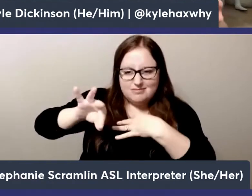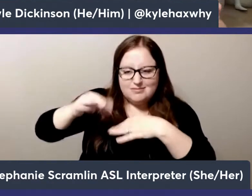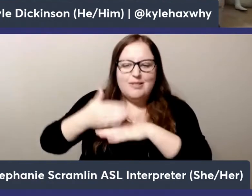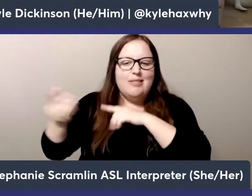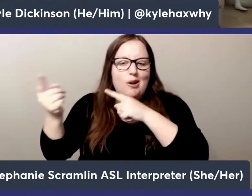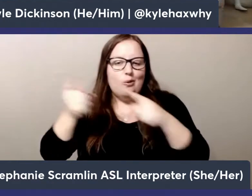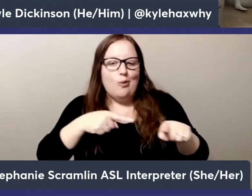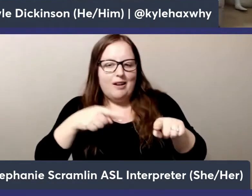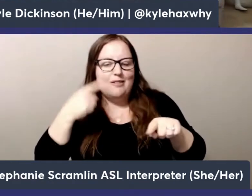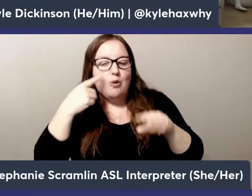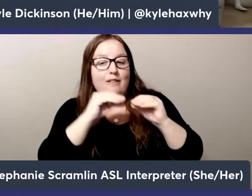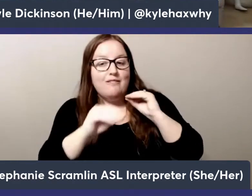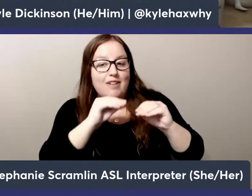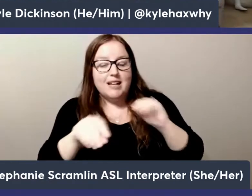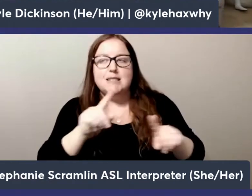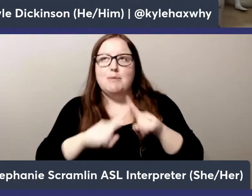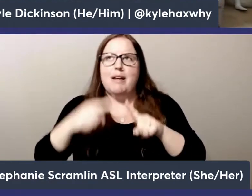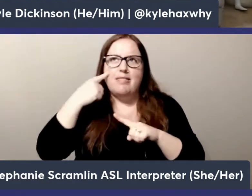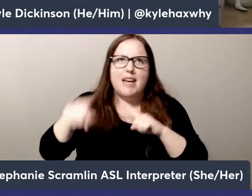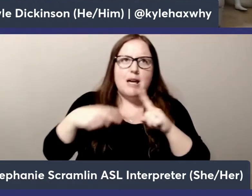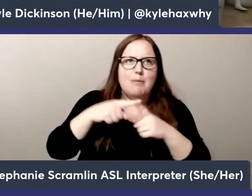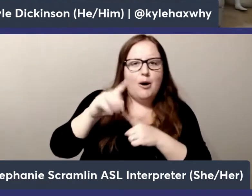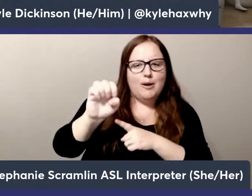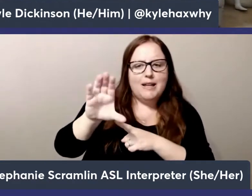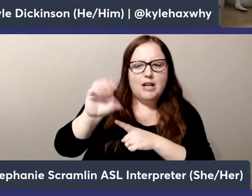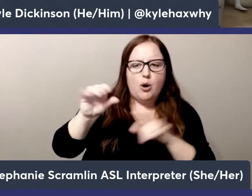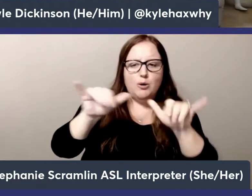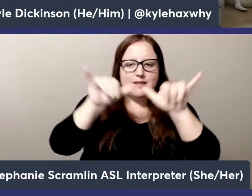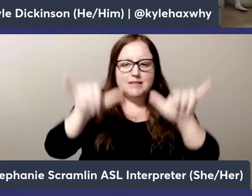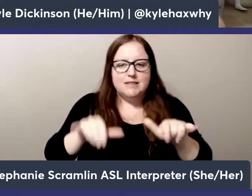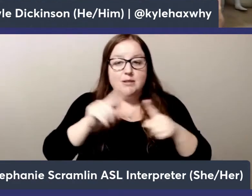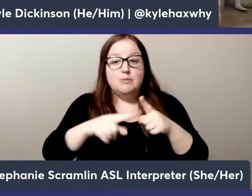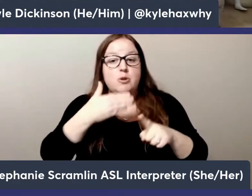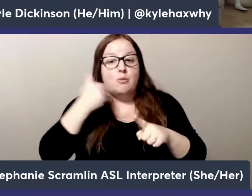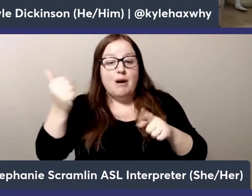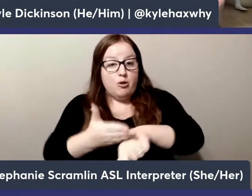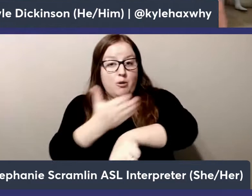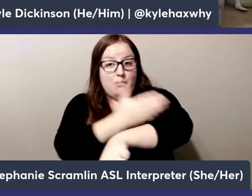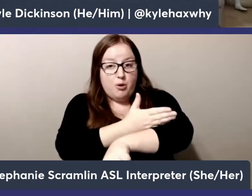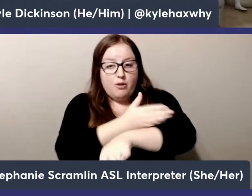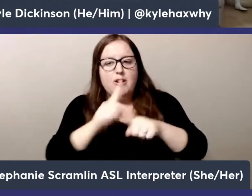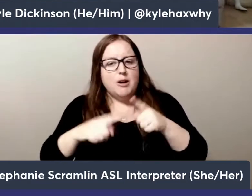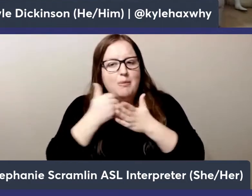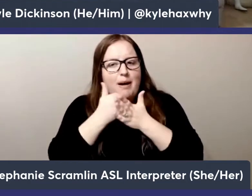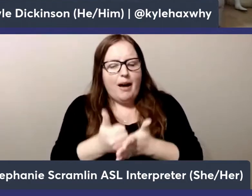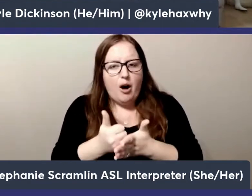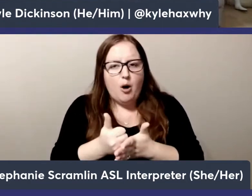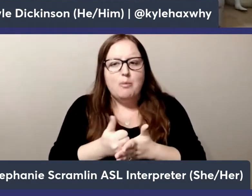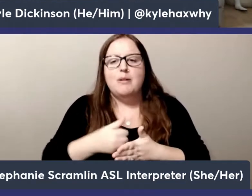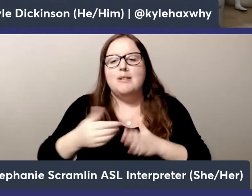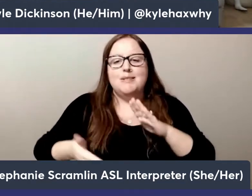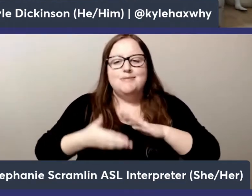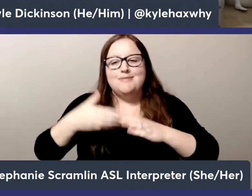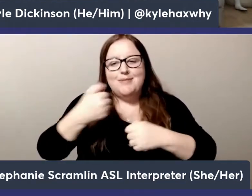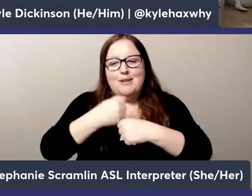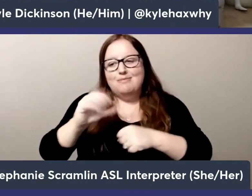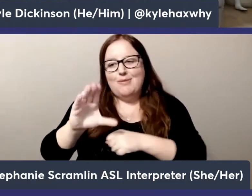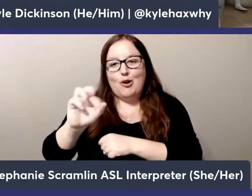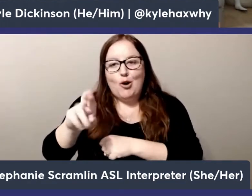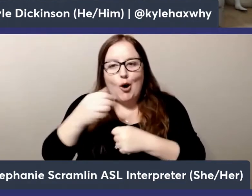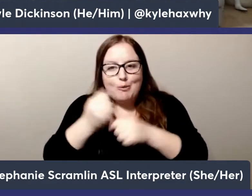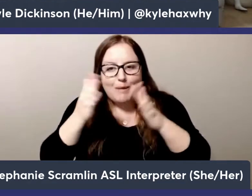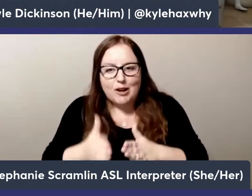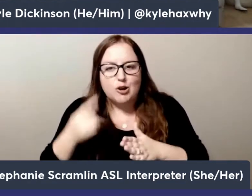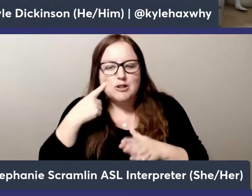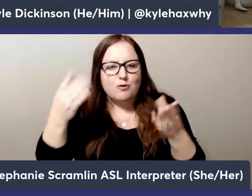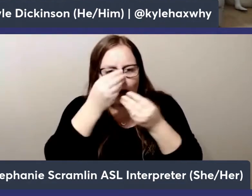this can all create an ecosystem to better improve our roadways, but also help our automotive manufacturers make informed decisions